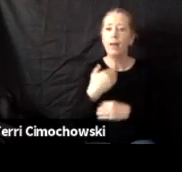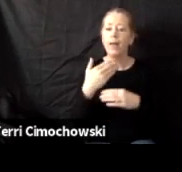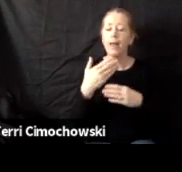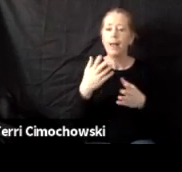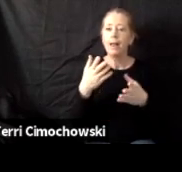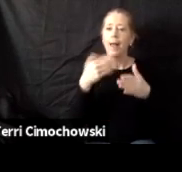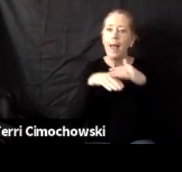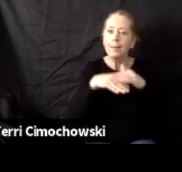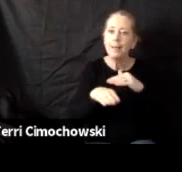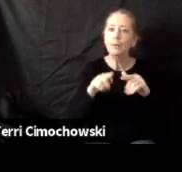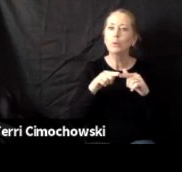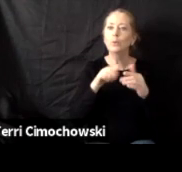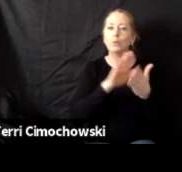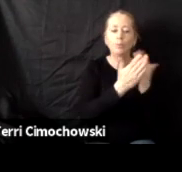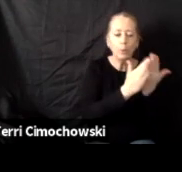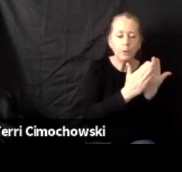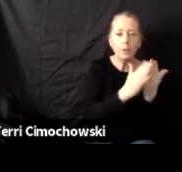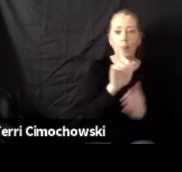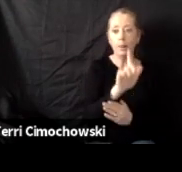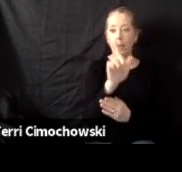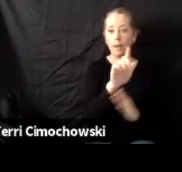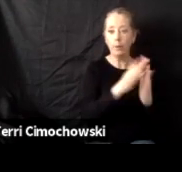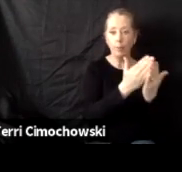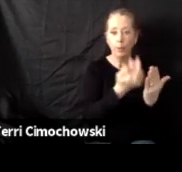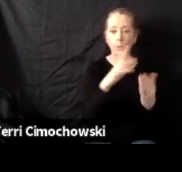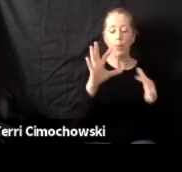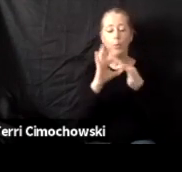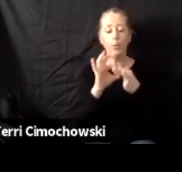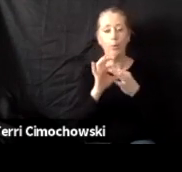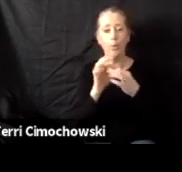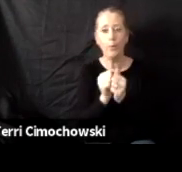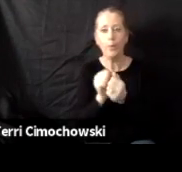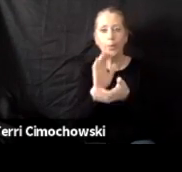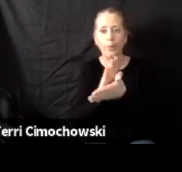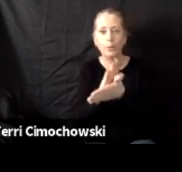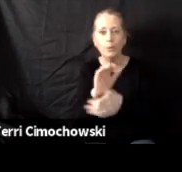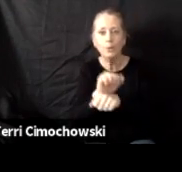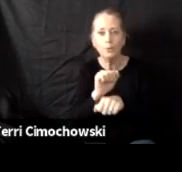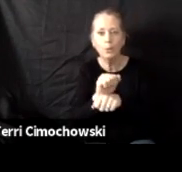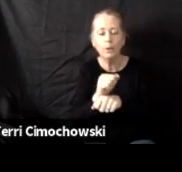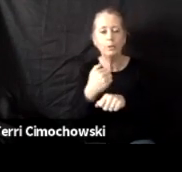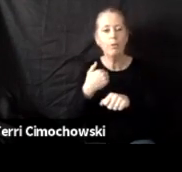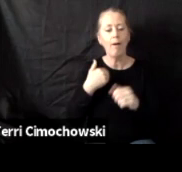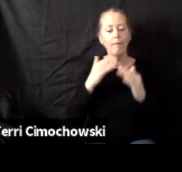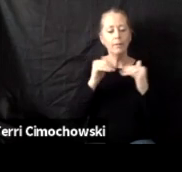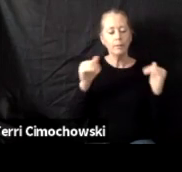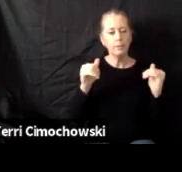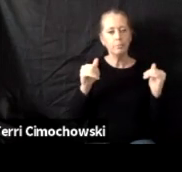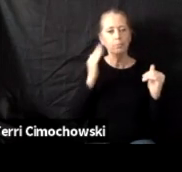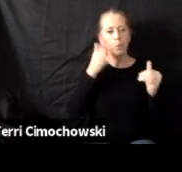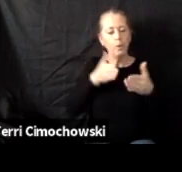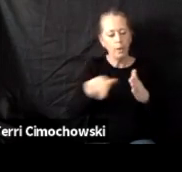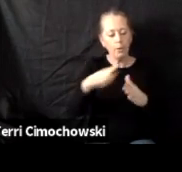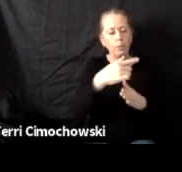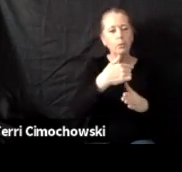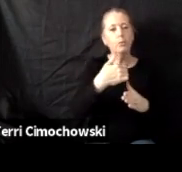access to books, be it library books or books that go along with content. So really having a system that allows for students to have